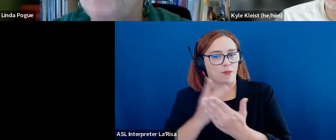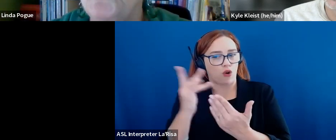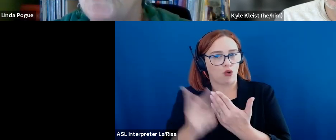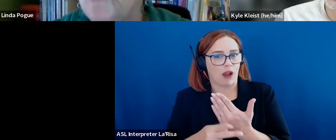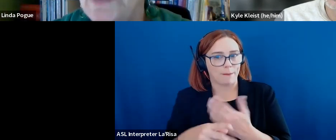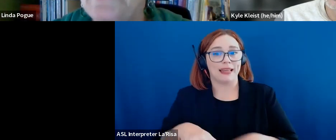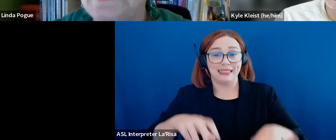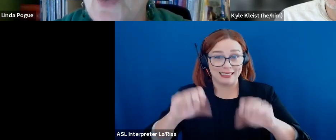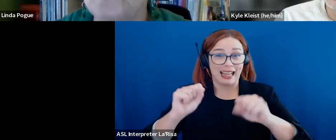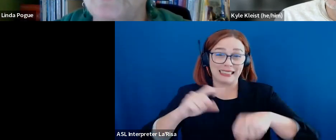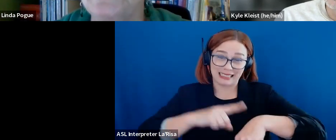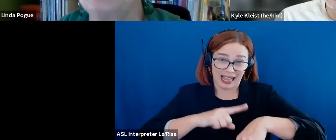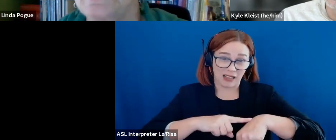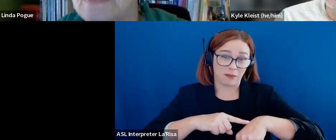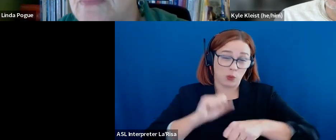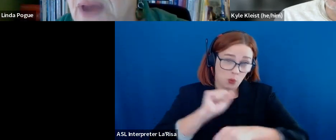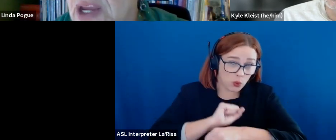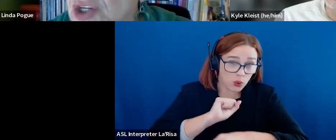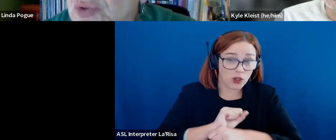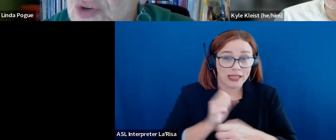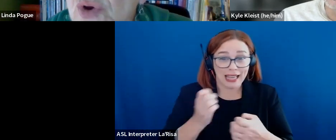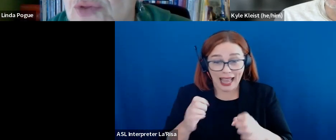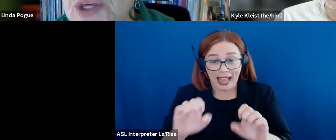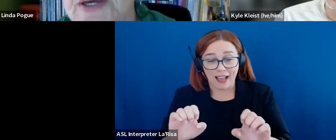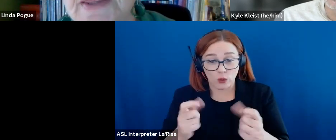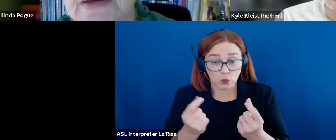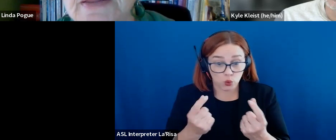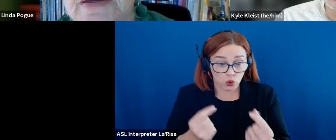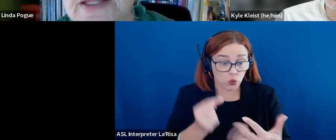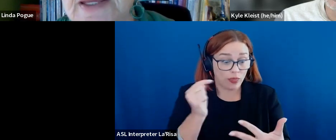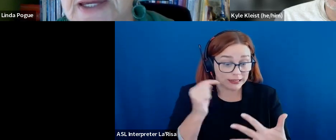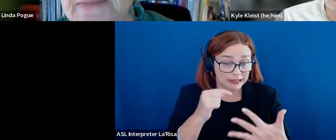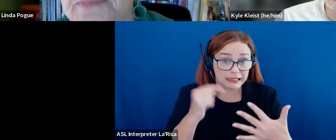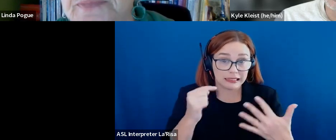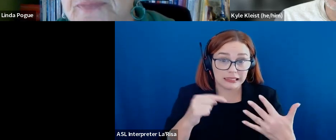front before they start running, making sure you've got the